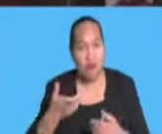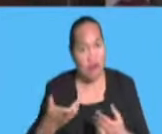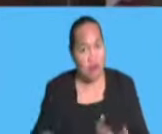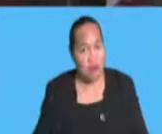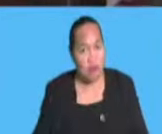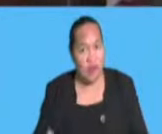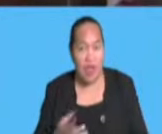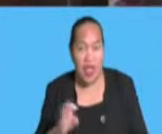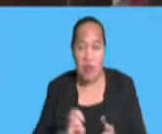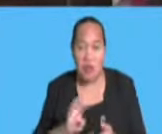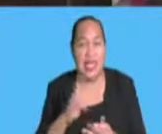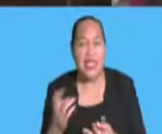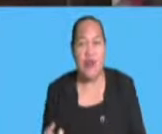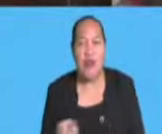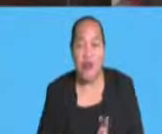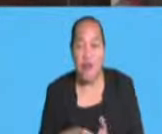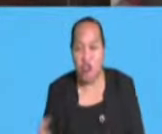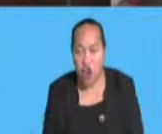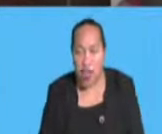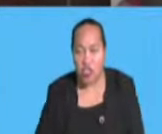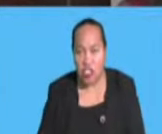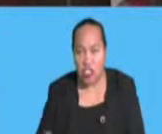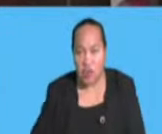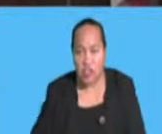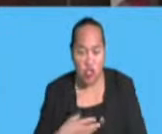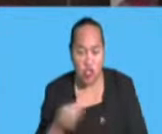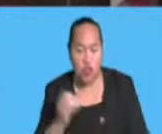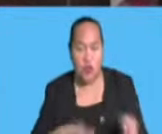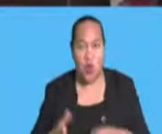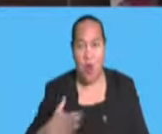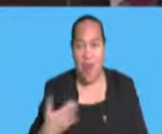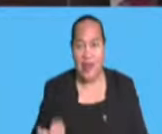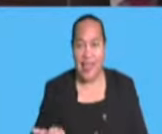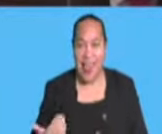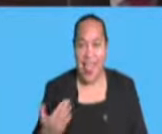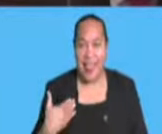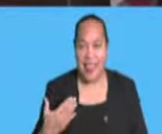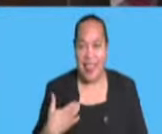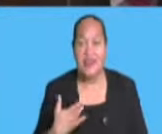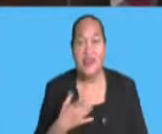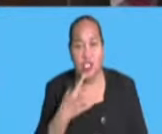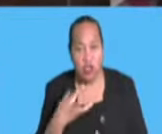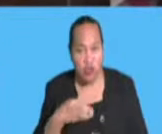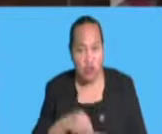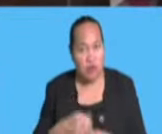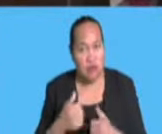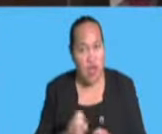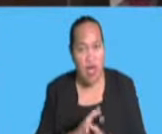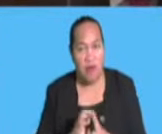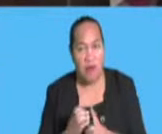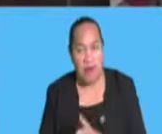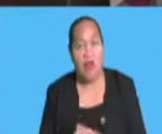the economy such as revenue collection to contributing to our wellness and health, and a conducive e-atmosphere